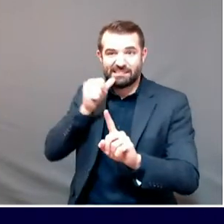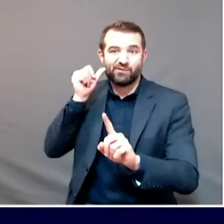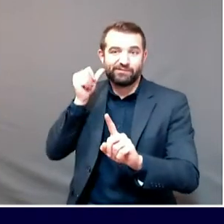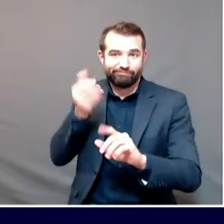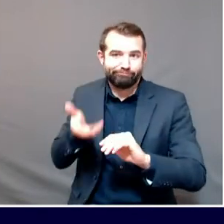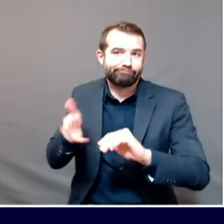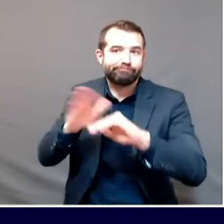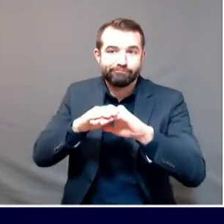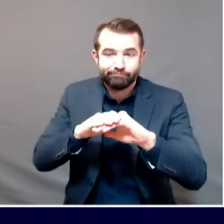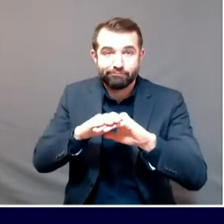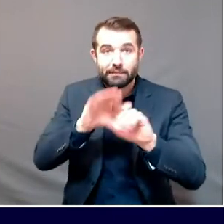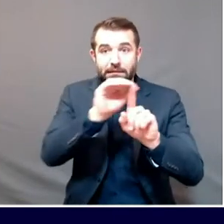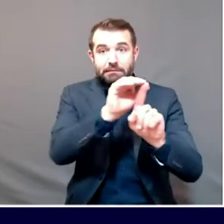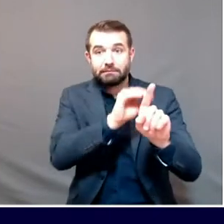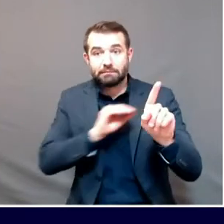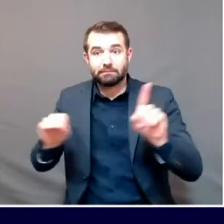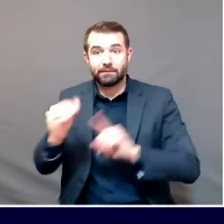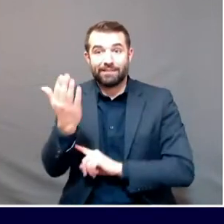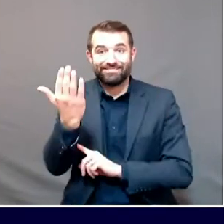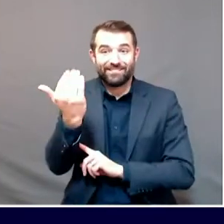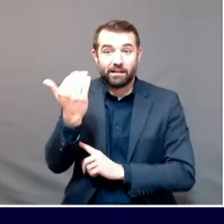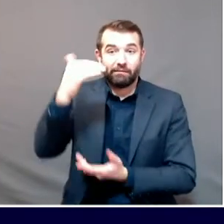those,